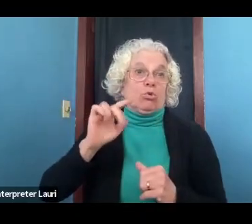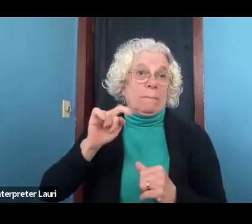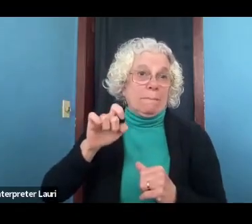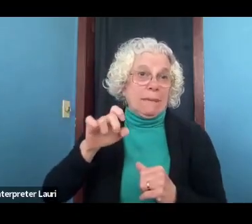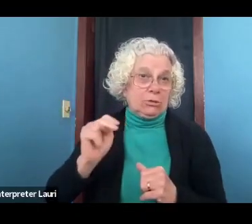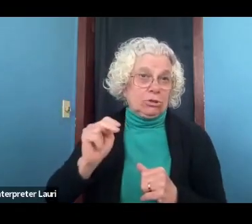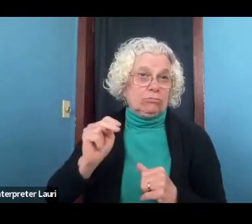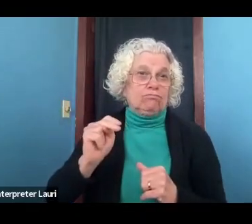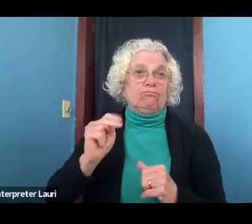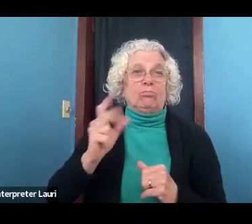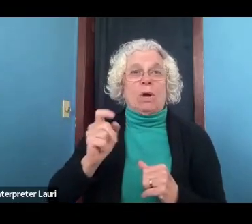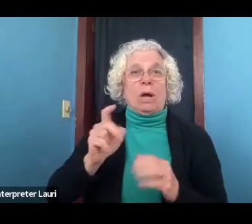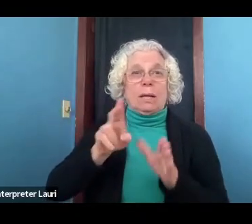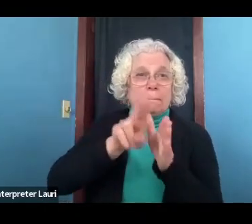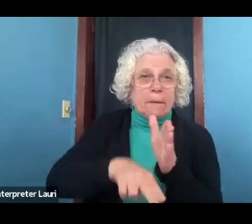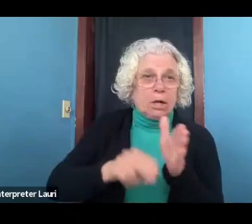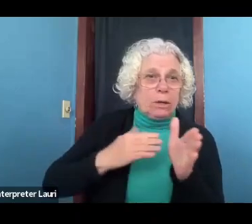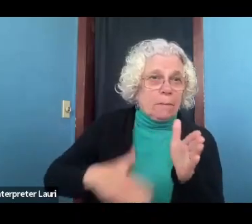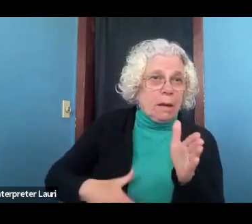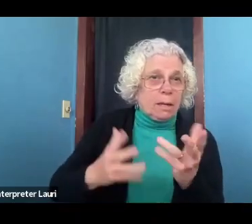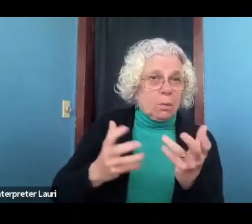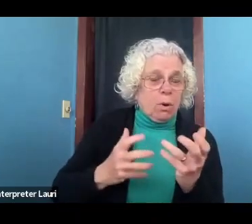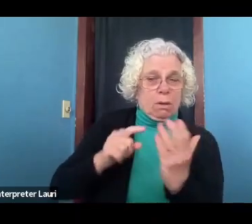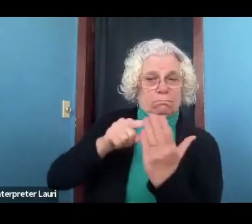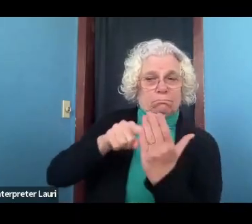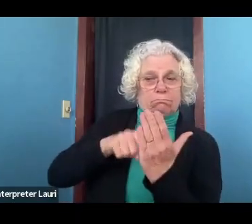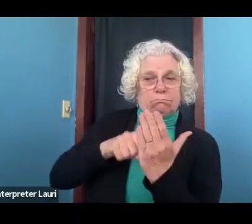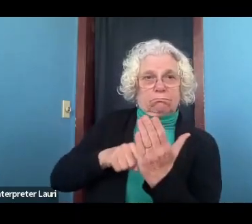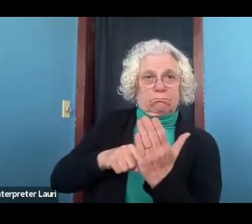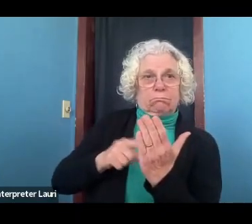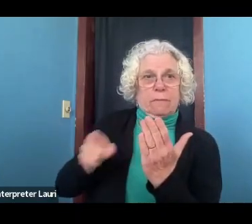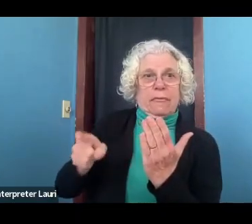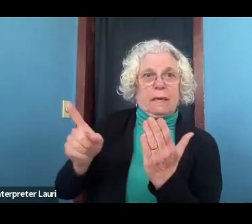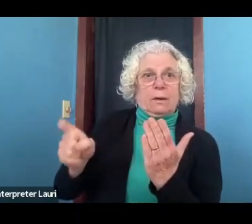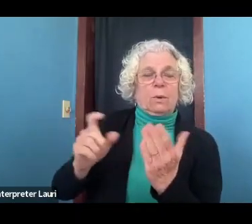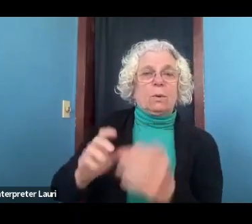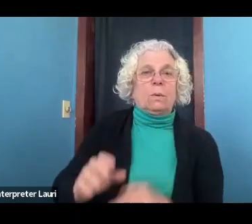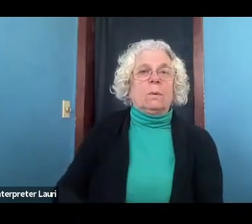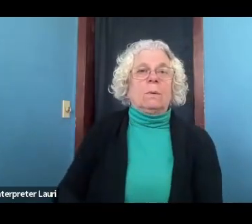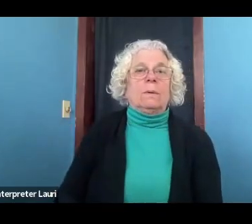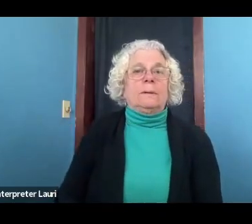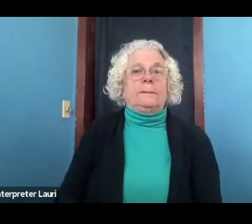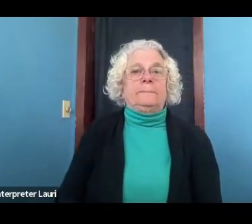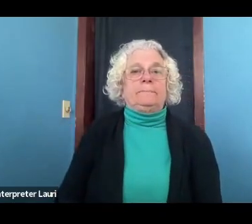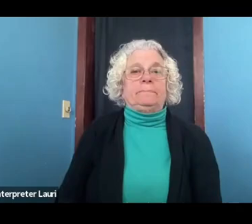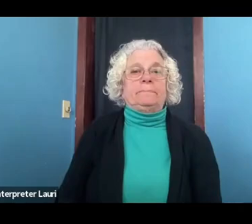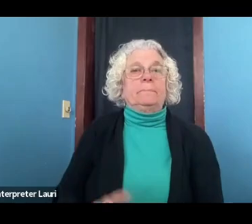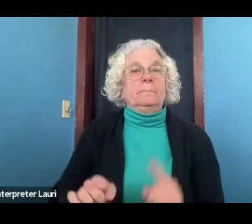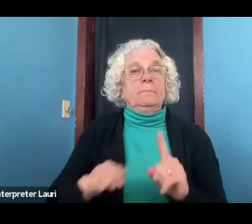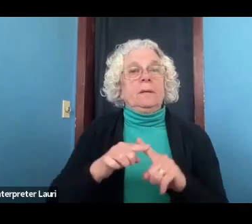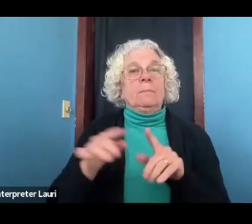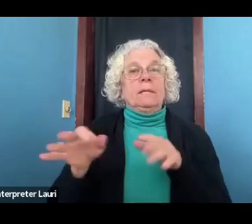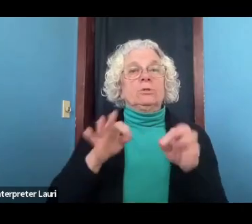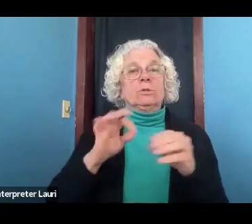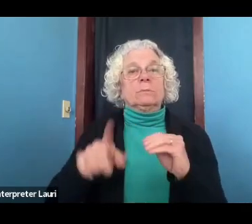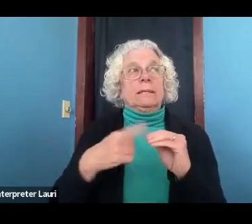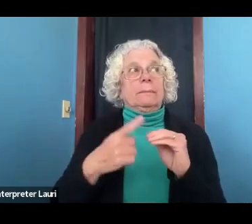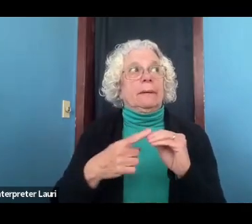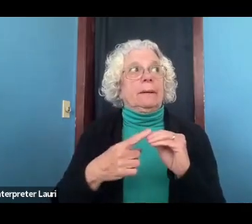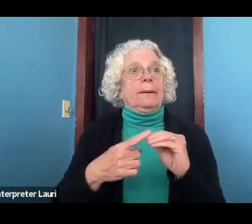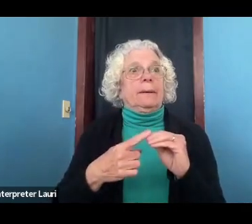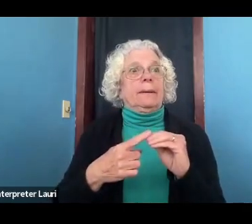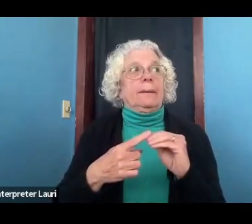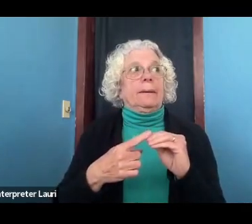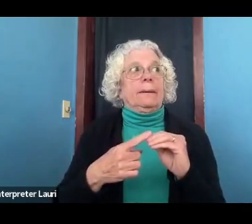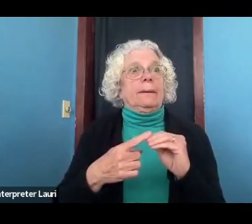burial or whatever you wanted to have happen. You can also give instructions about where you